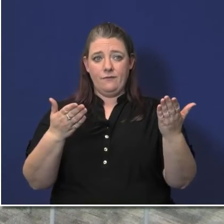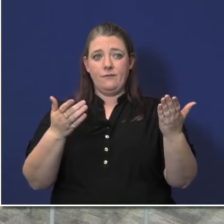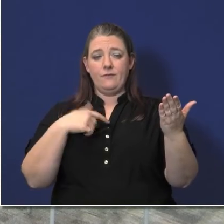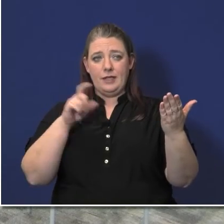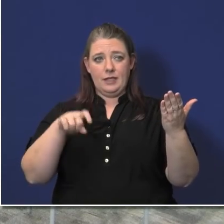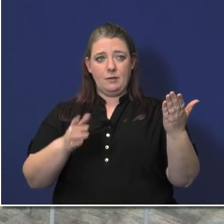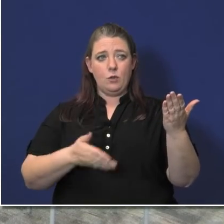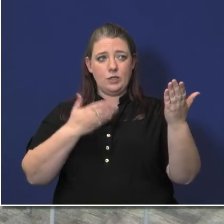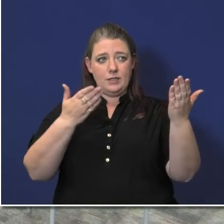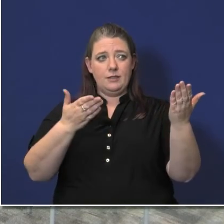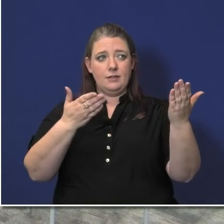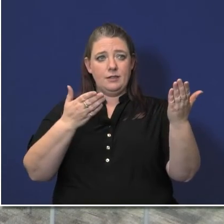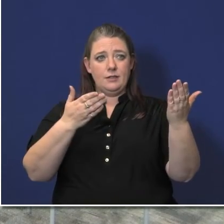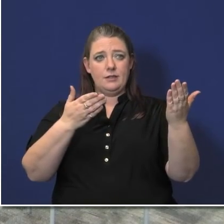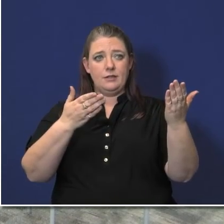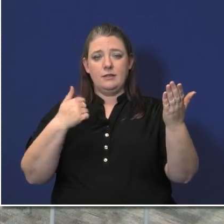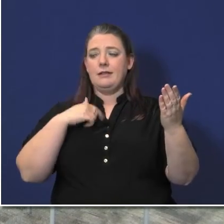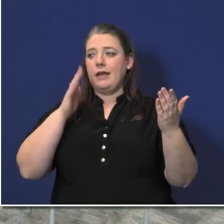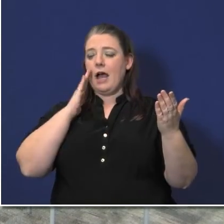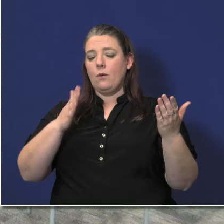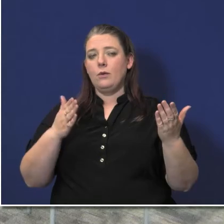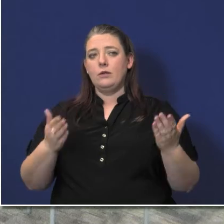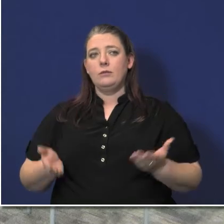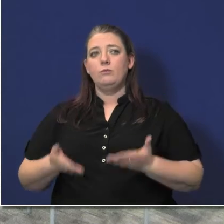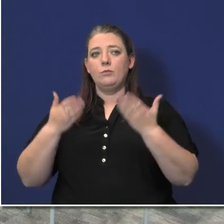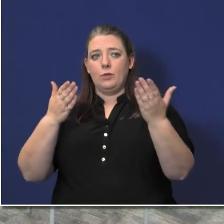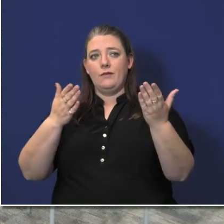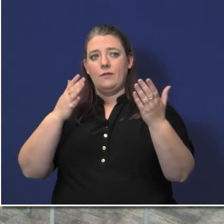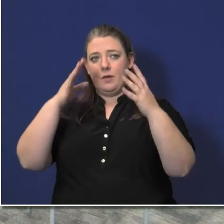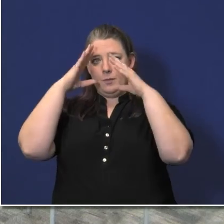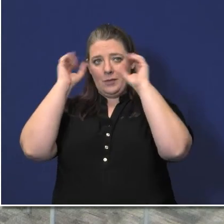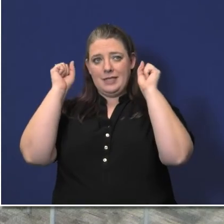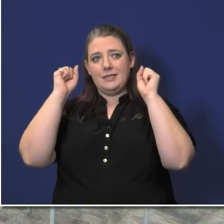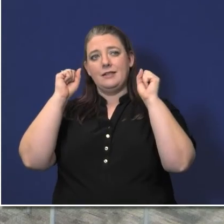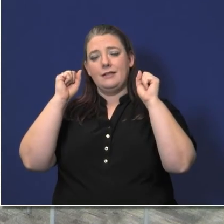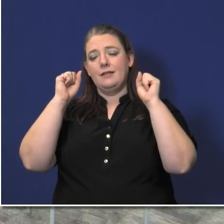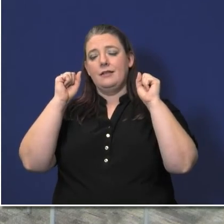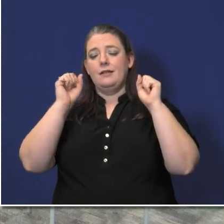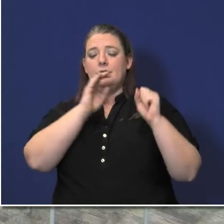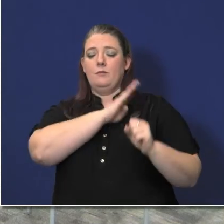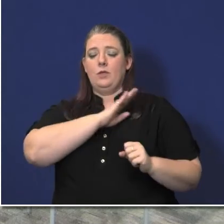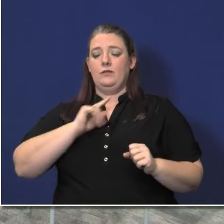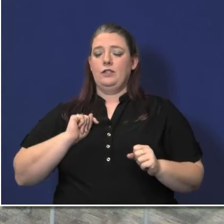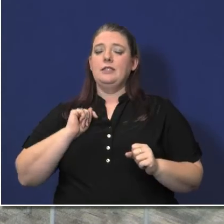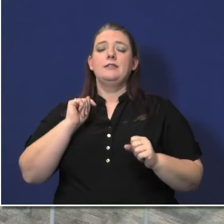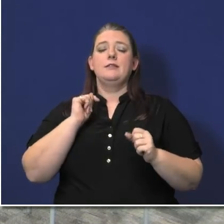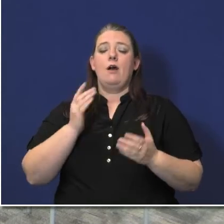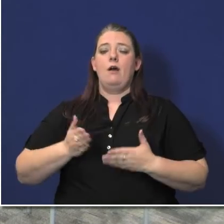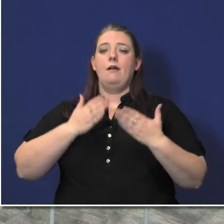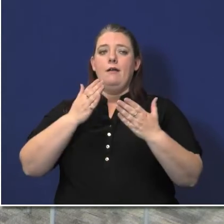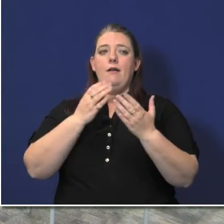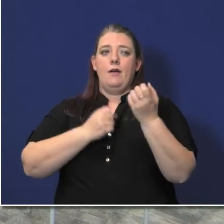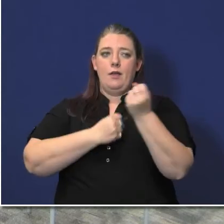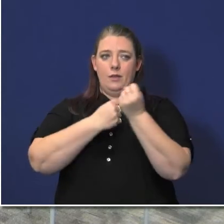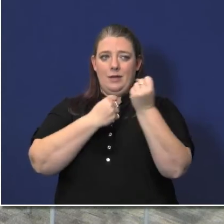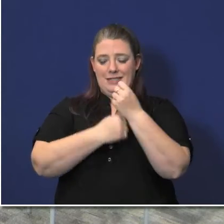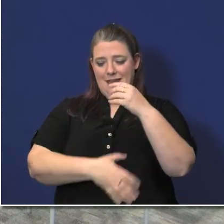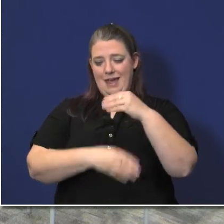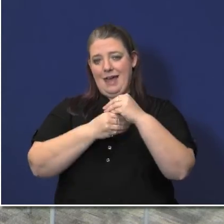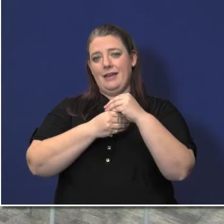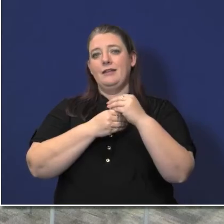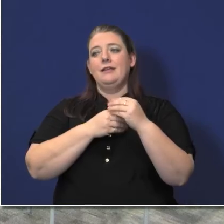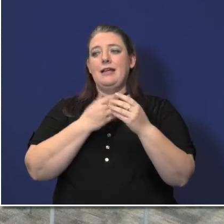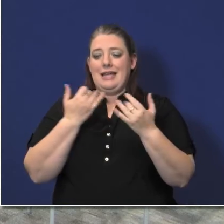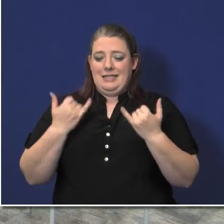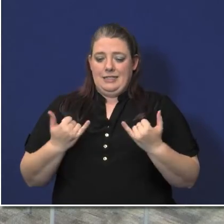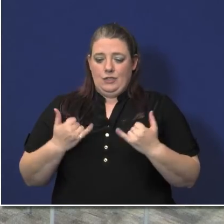No, I need a motion. I'll move, Mr. President, I move that the Board of Trustees authorize the superintendent to add additional